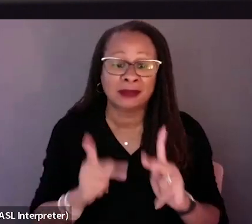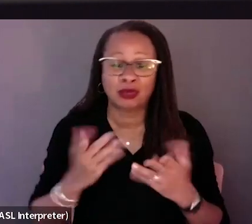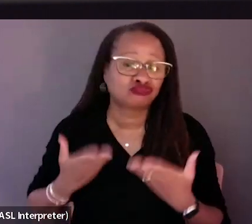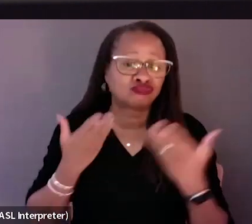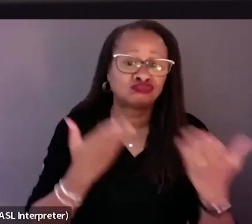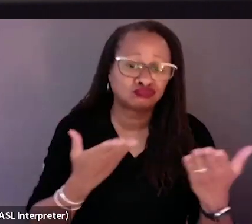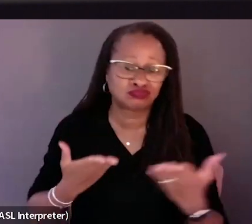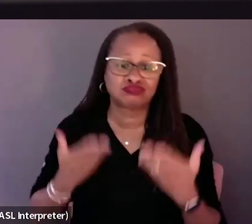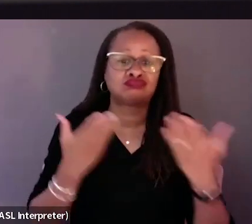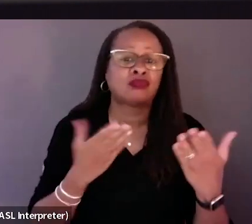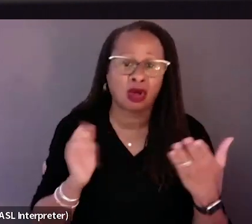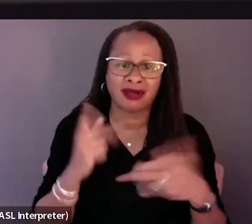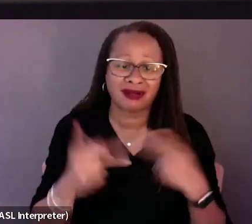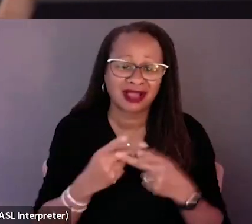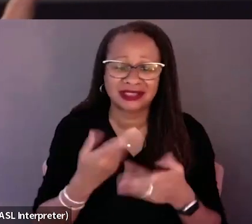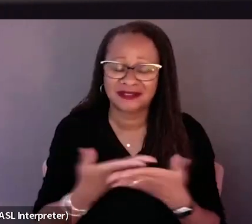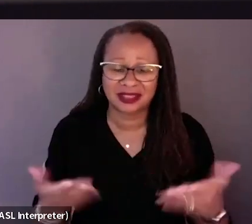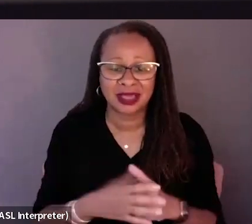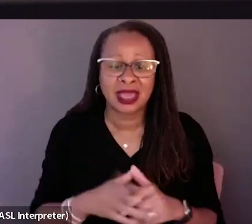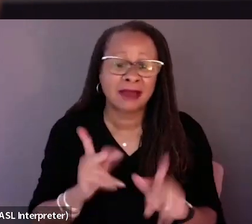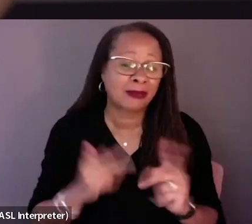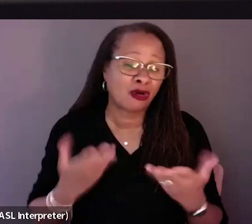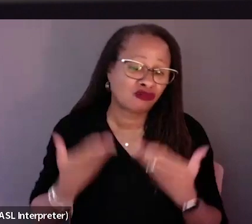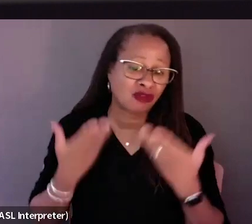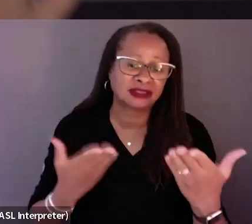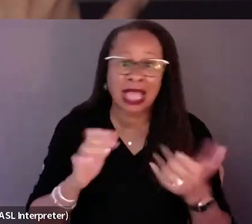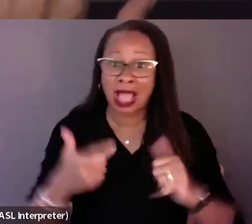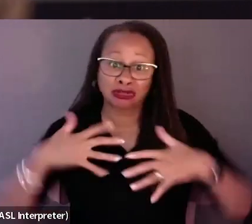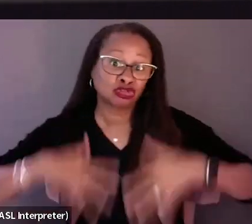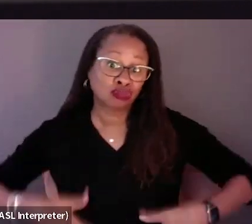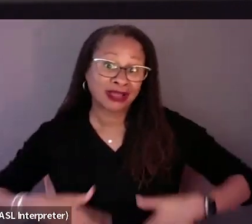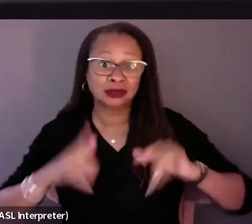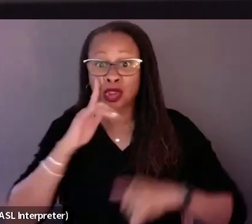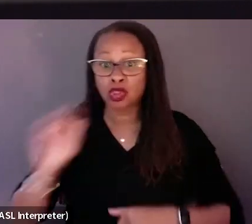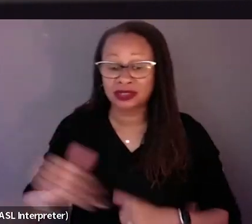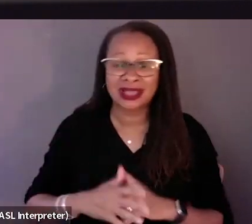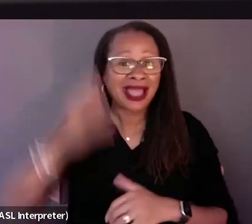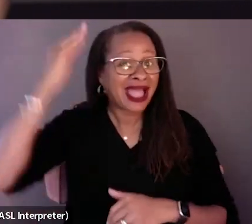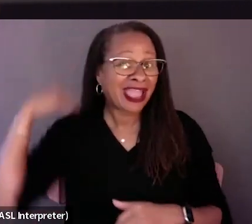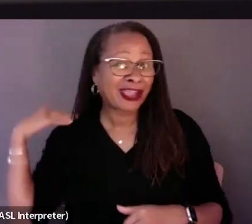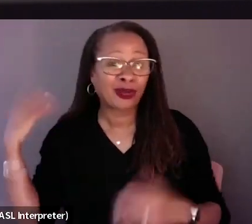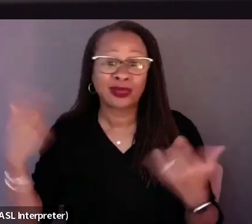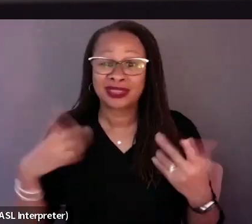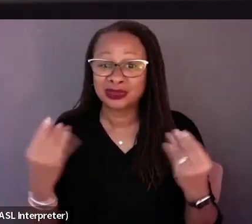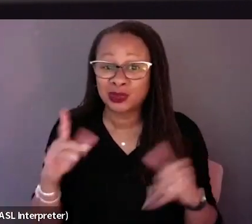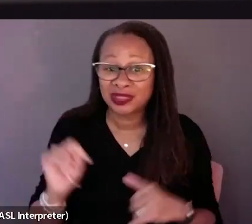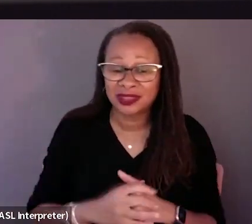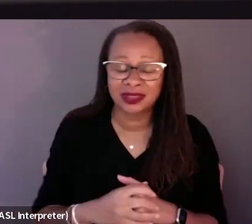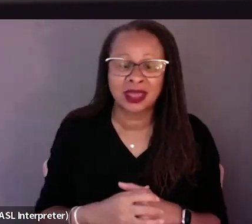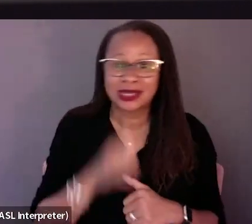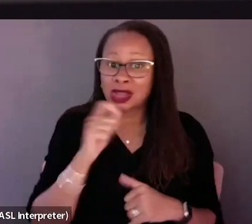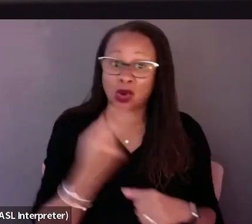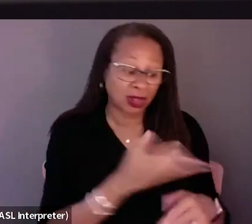It's also about the internet, people who are commenting like how they looks, or hair, or not only the